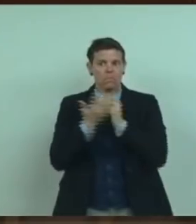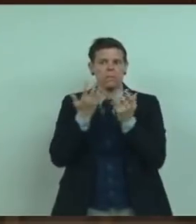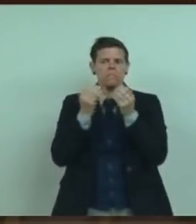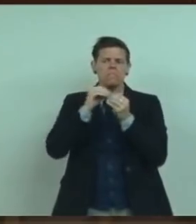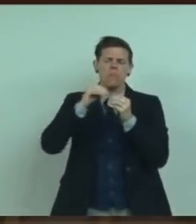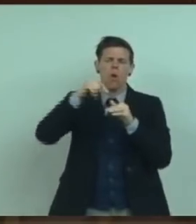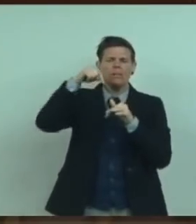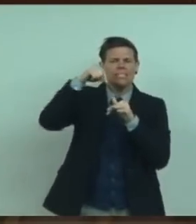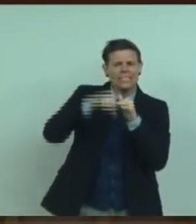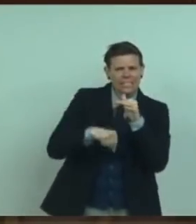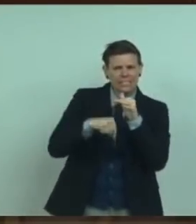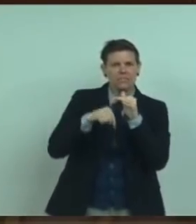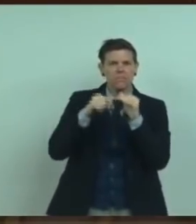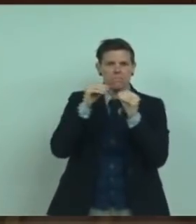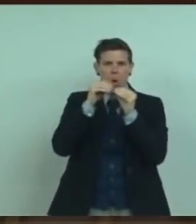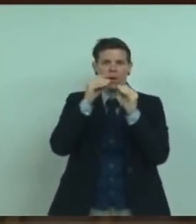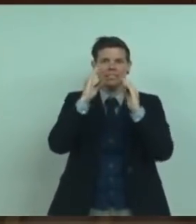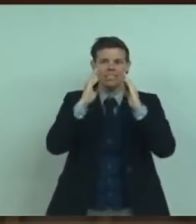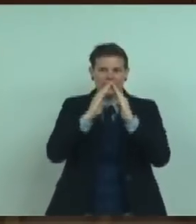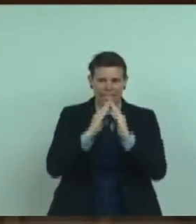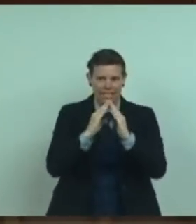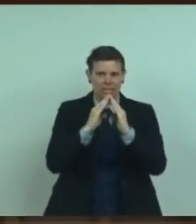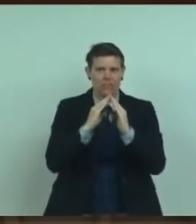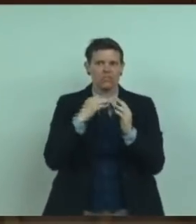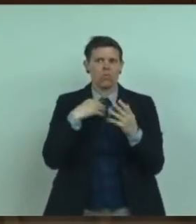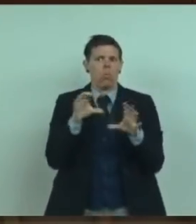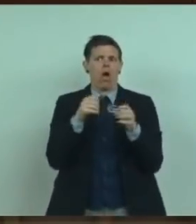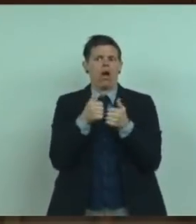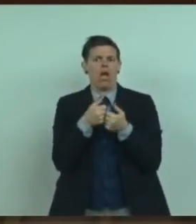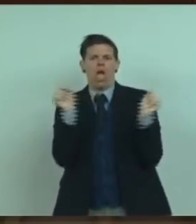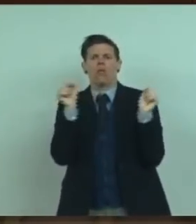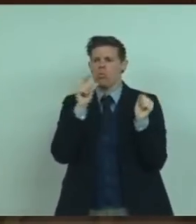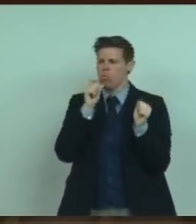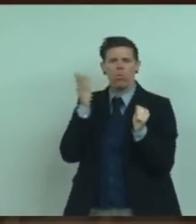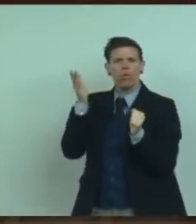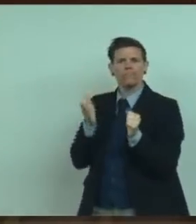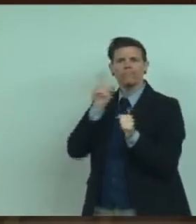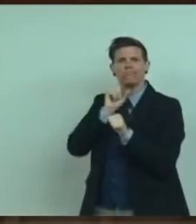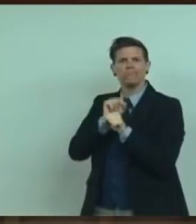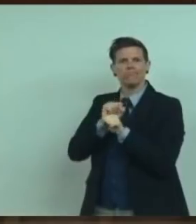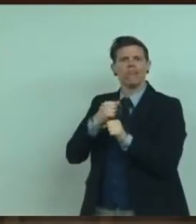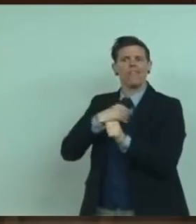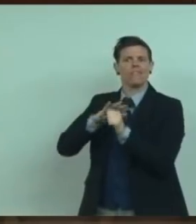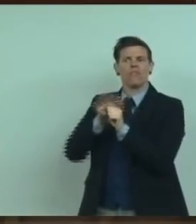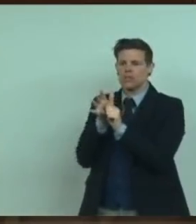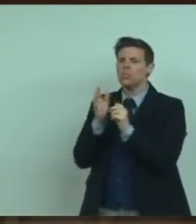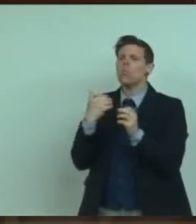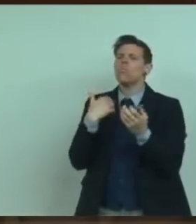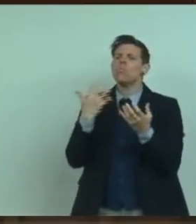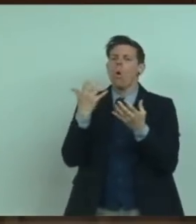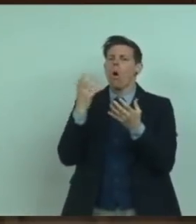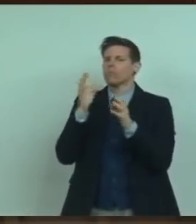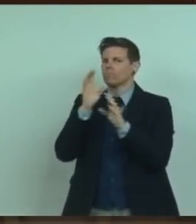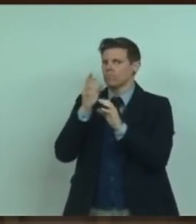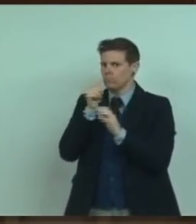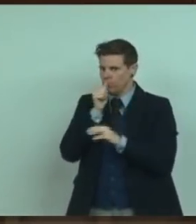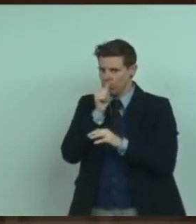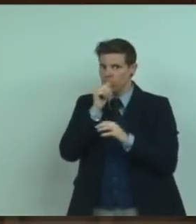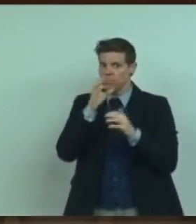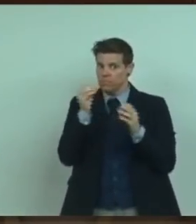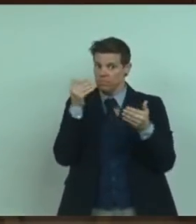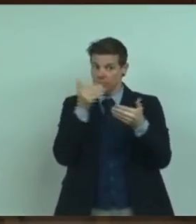portal that should be operational by the weekend, and then you can see that. So we will continue to update you as we make